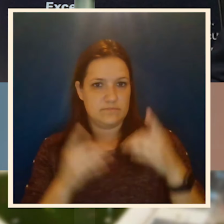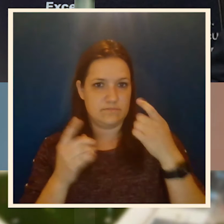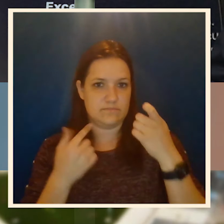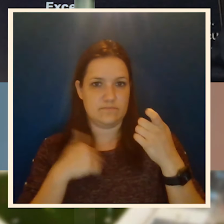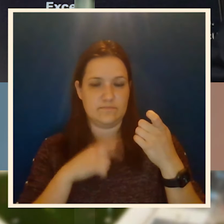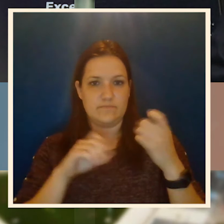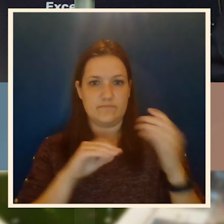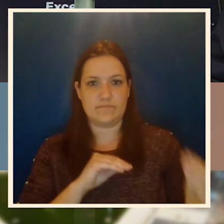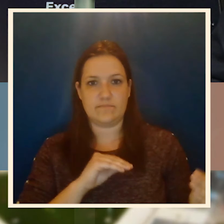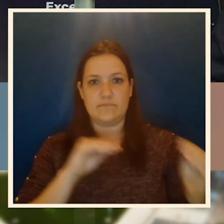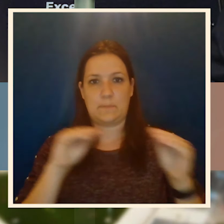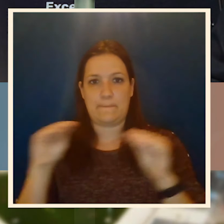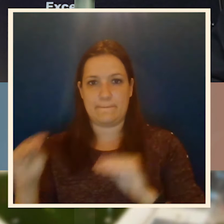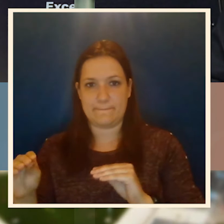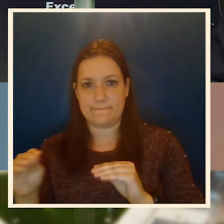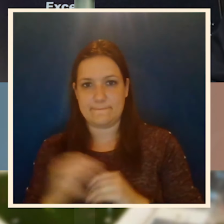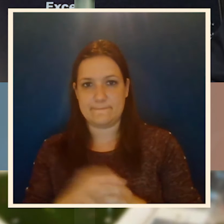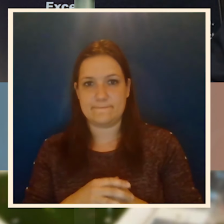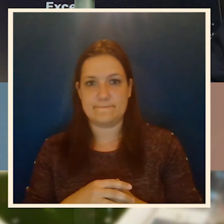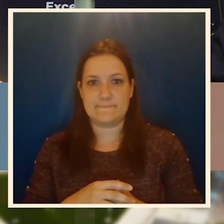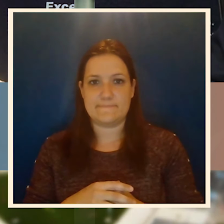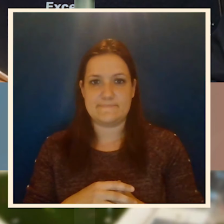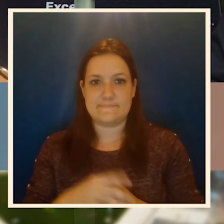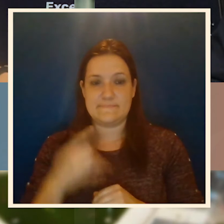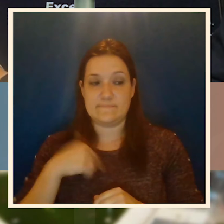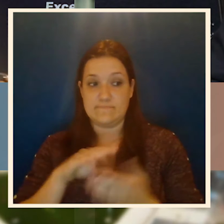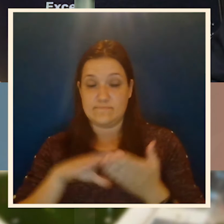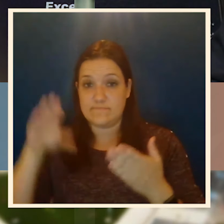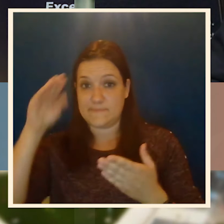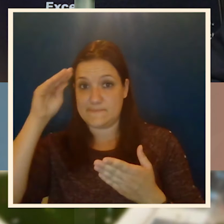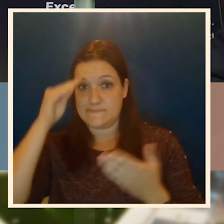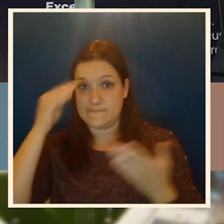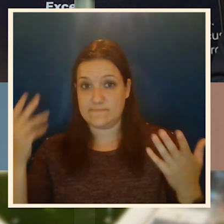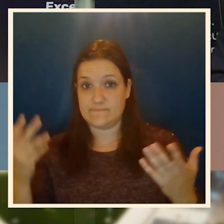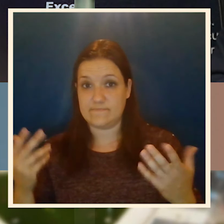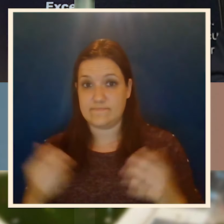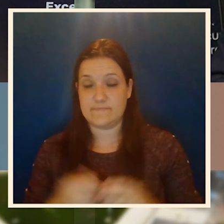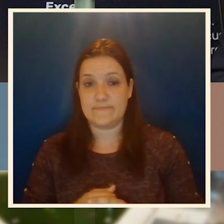need to move it. And here's what we discovered.